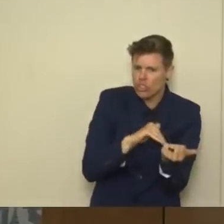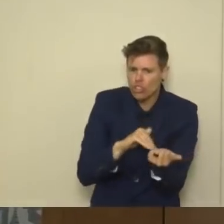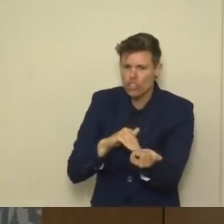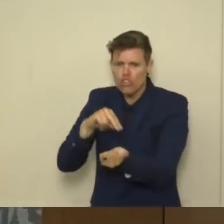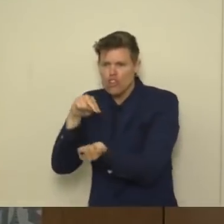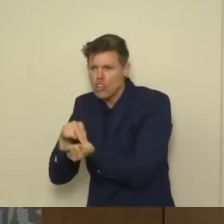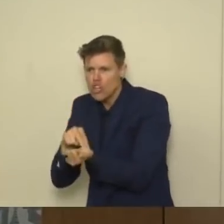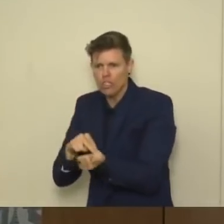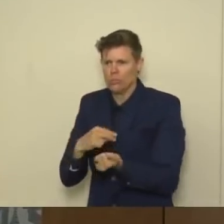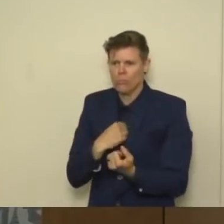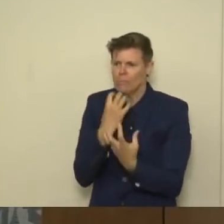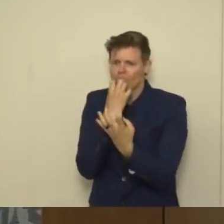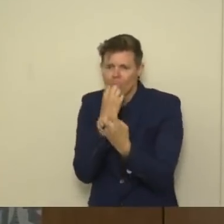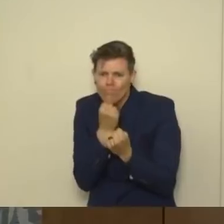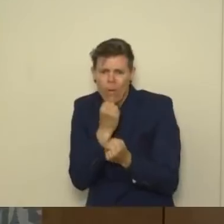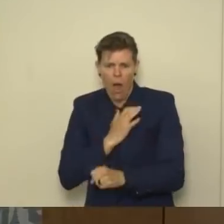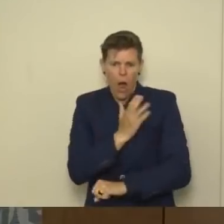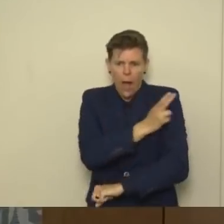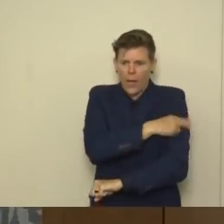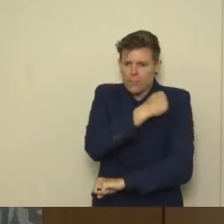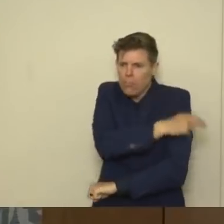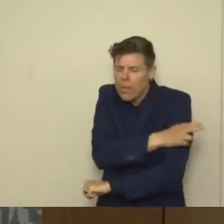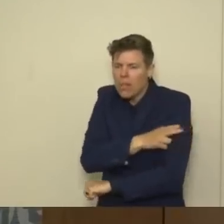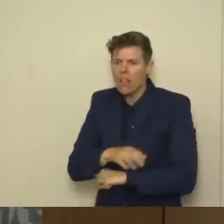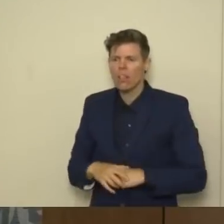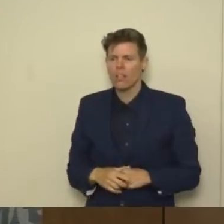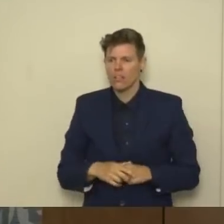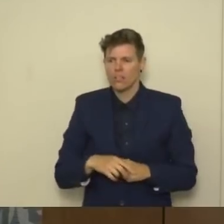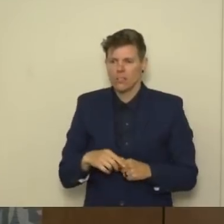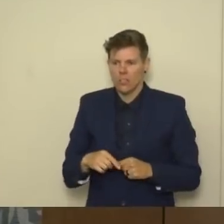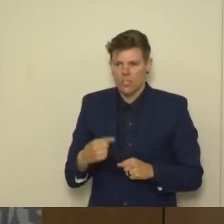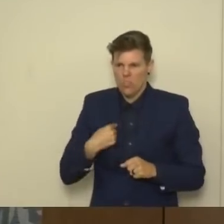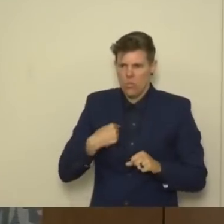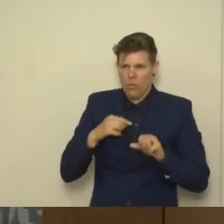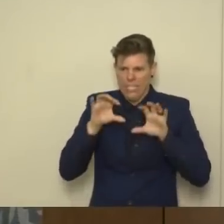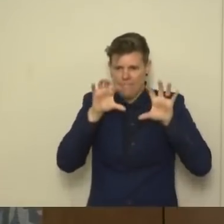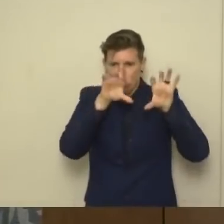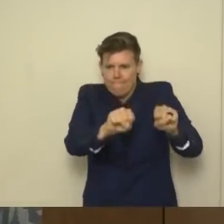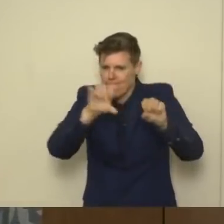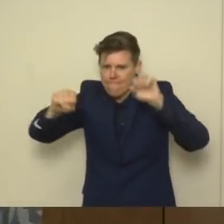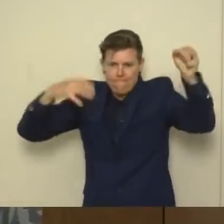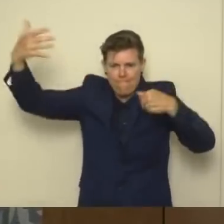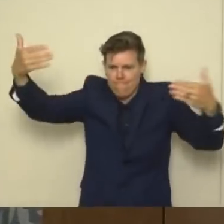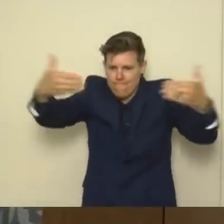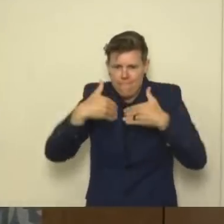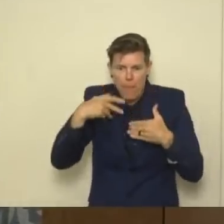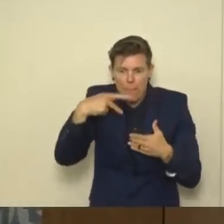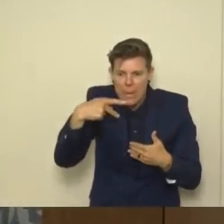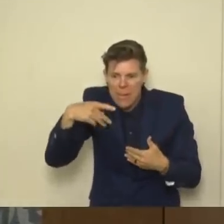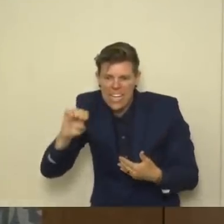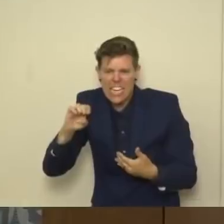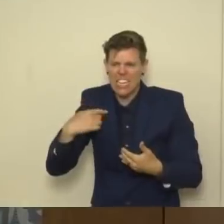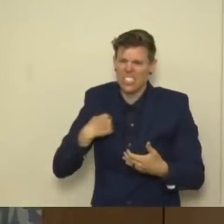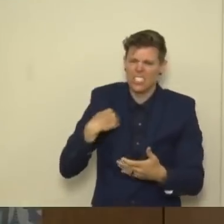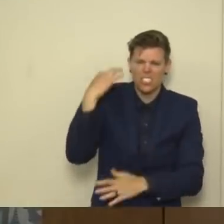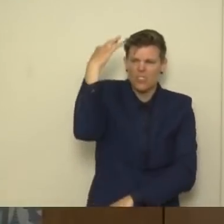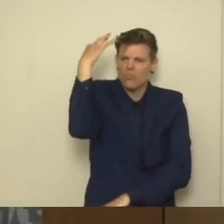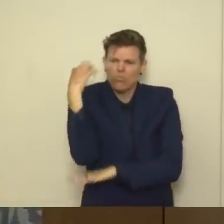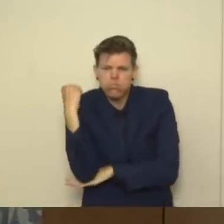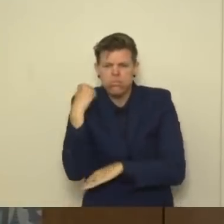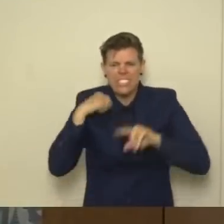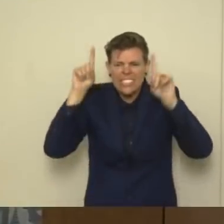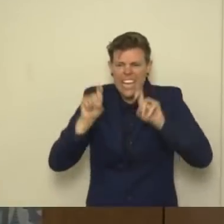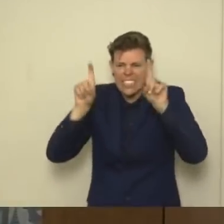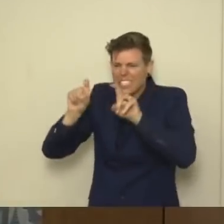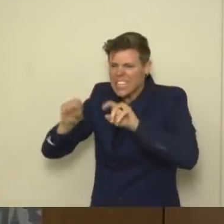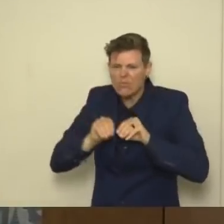better managing, bringing in and keeping PPE. We're crushing it on testing. The only thing we're